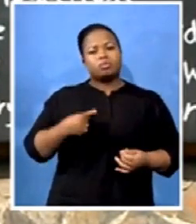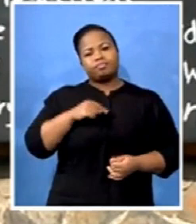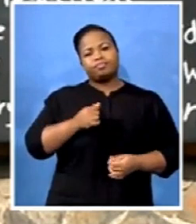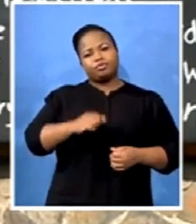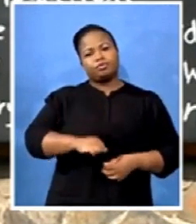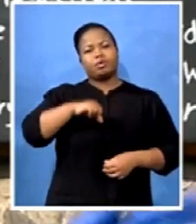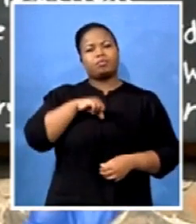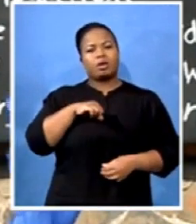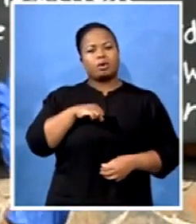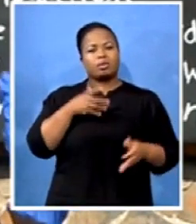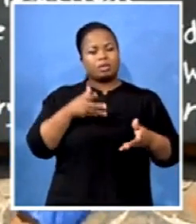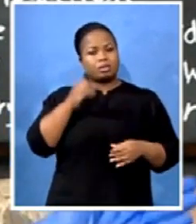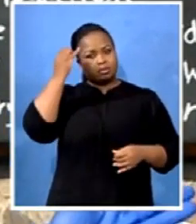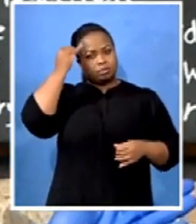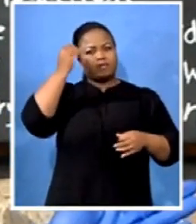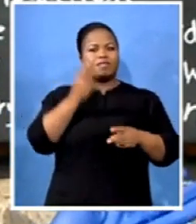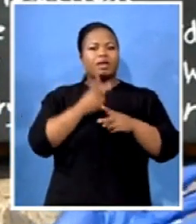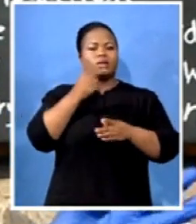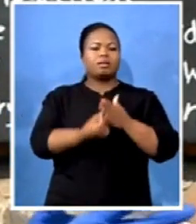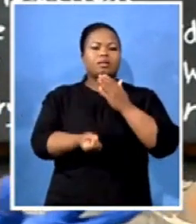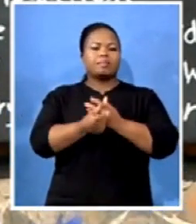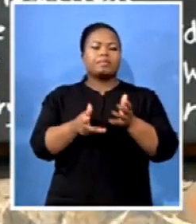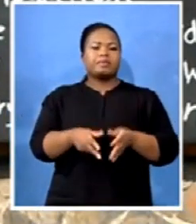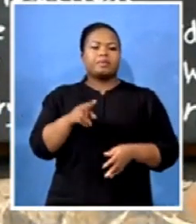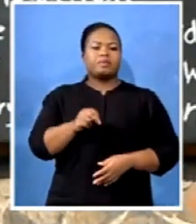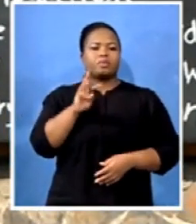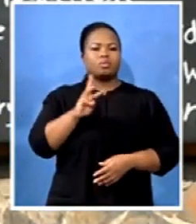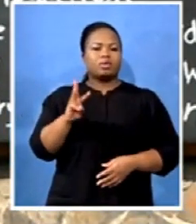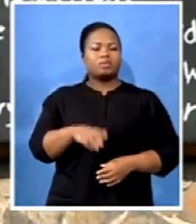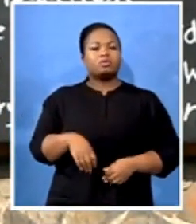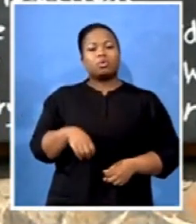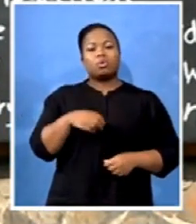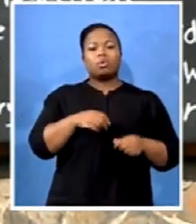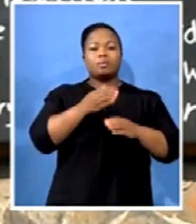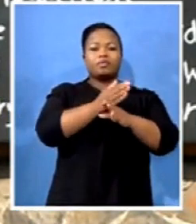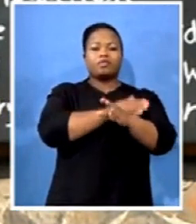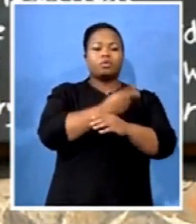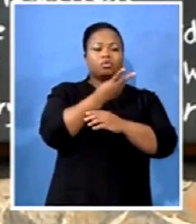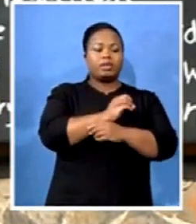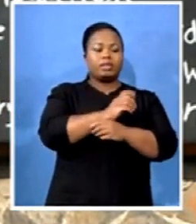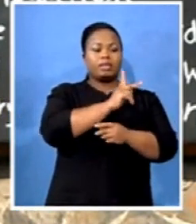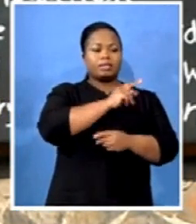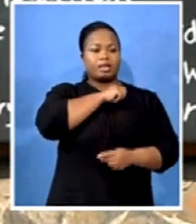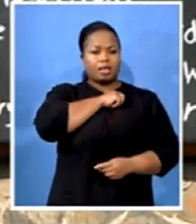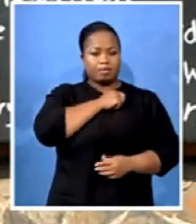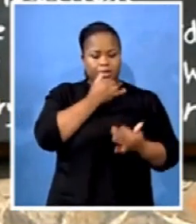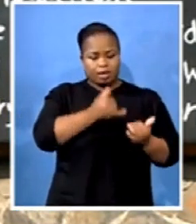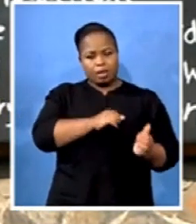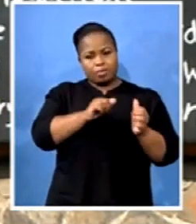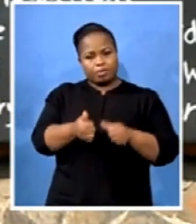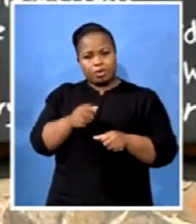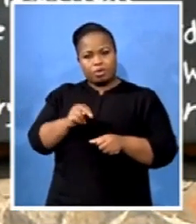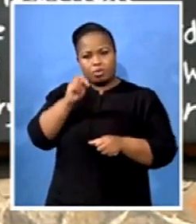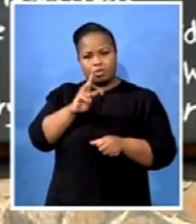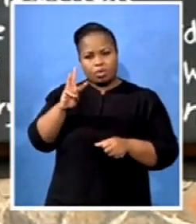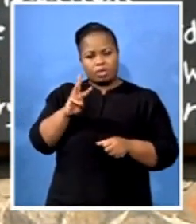to life. We have launched 20 in KZN. We are launching now in this province. We are looking forward to going to Limpopo in the next